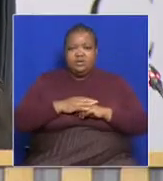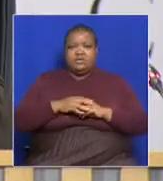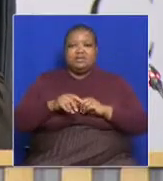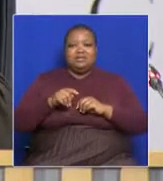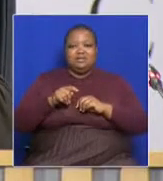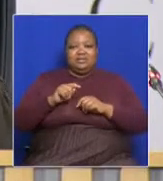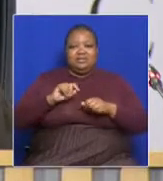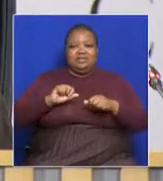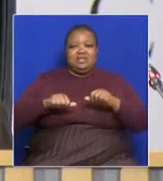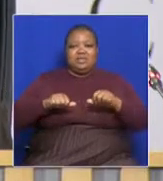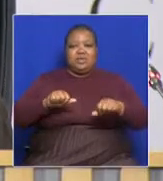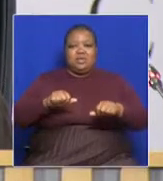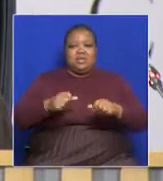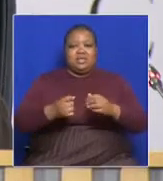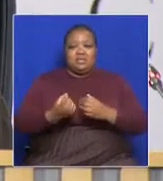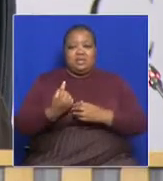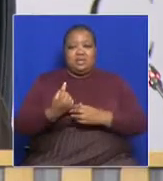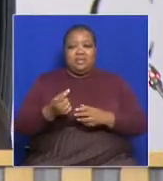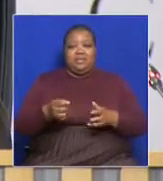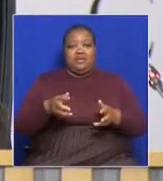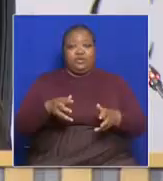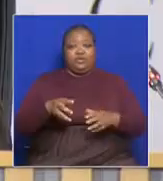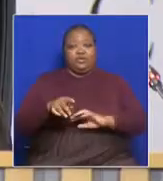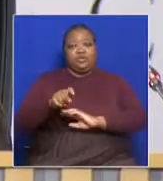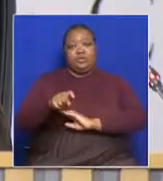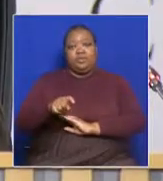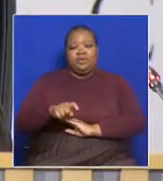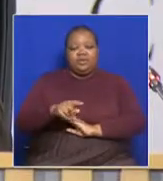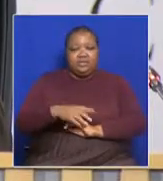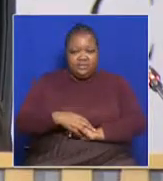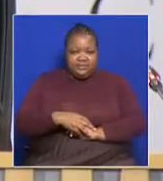events, and hence I'm saying